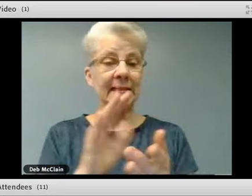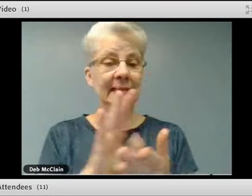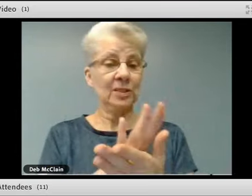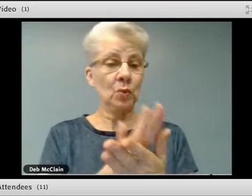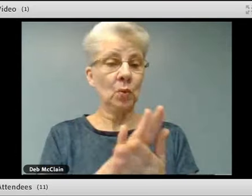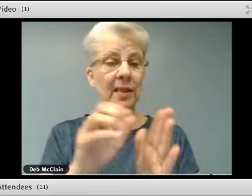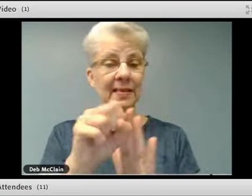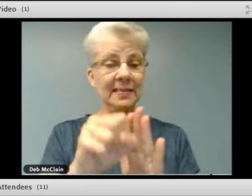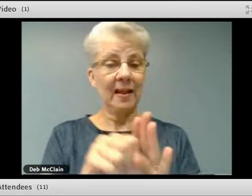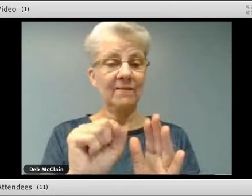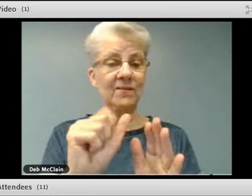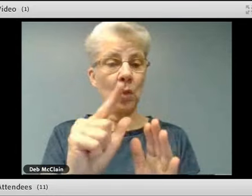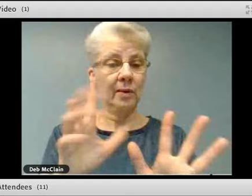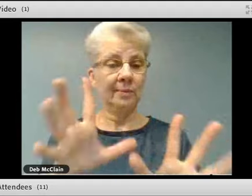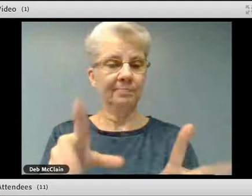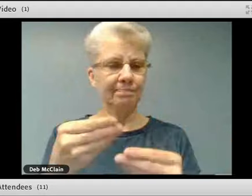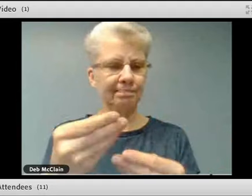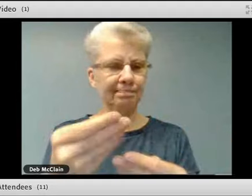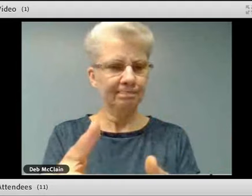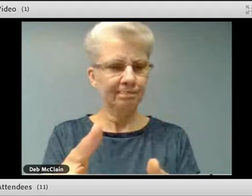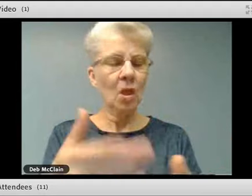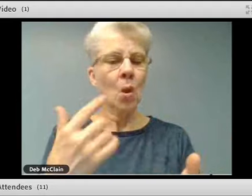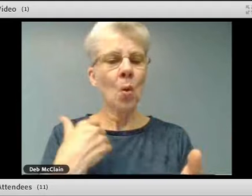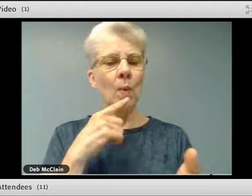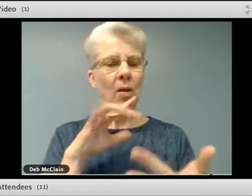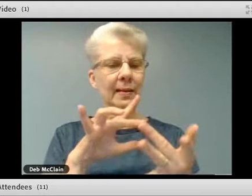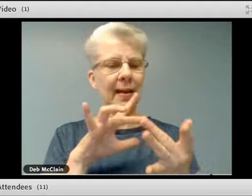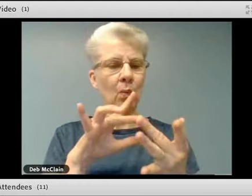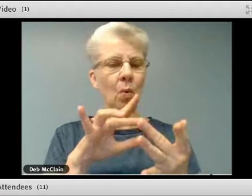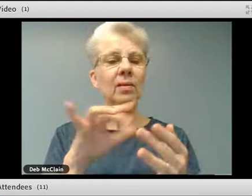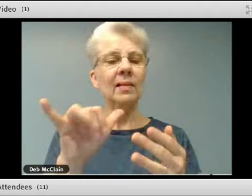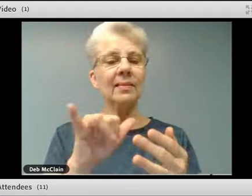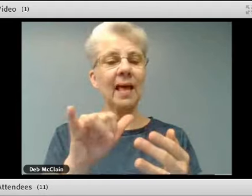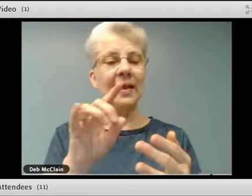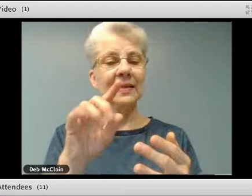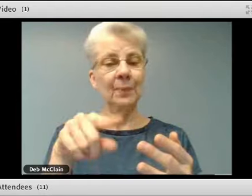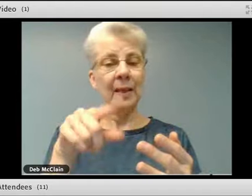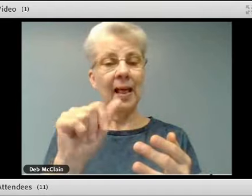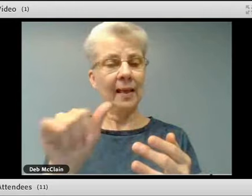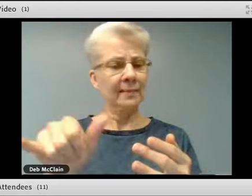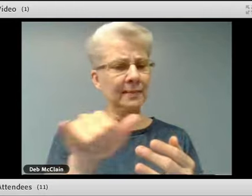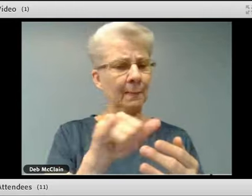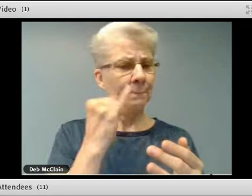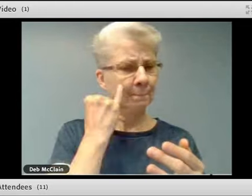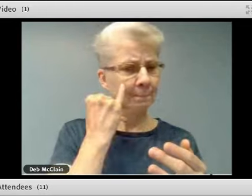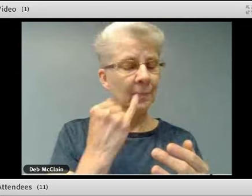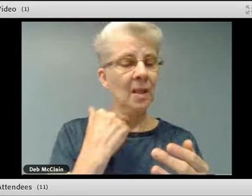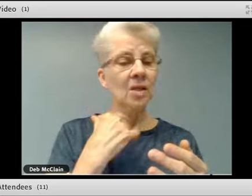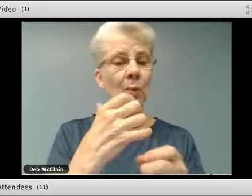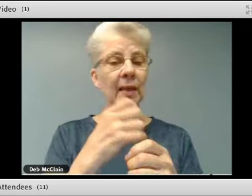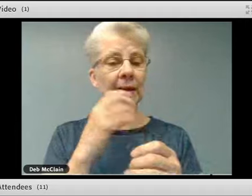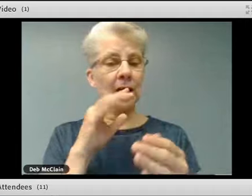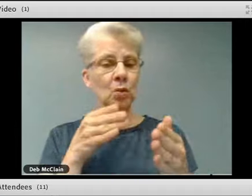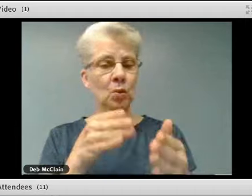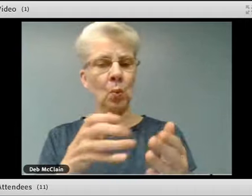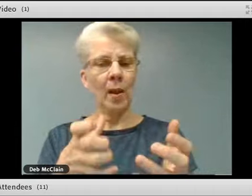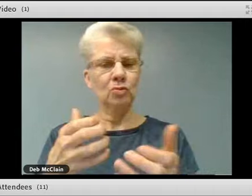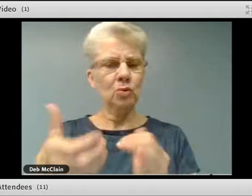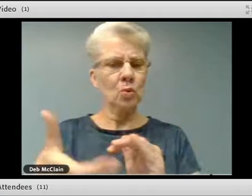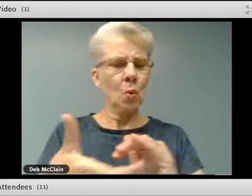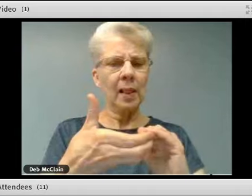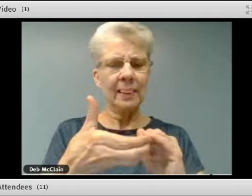Florida. We are a network like DPLA, so we have taken a new approach to collaborative digital